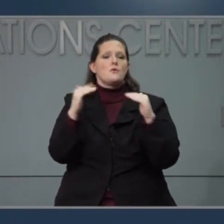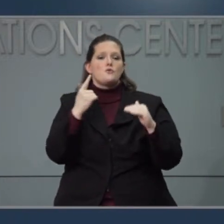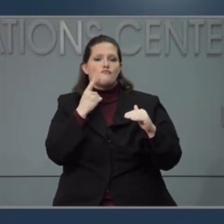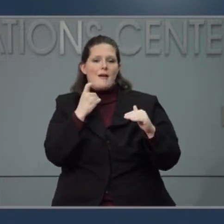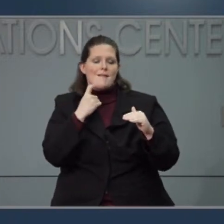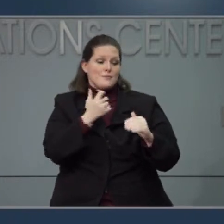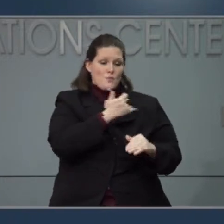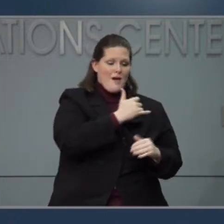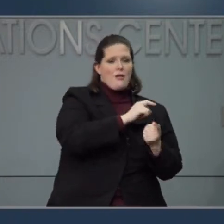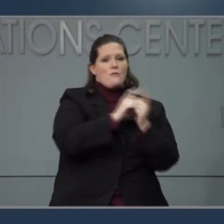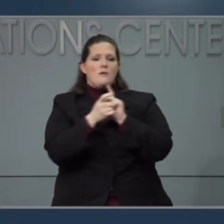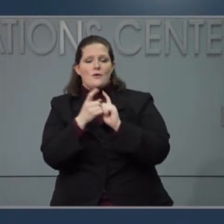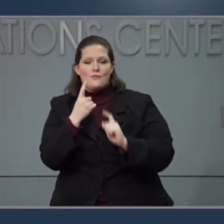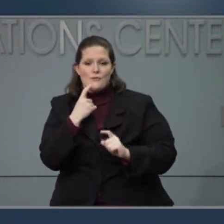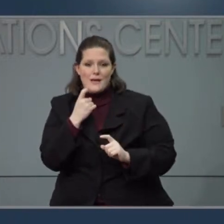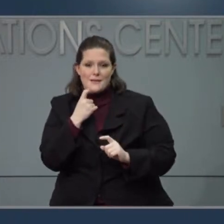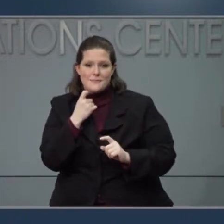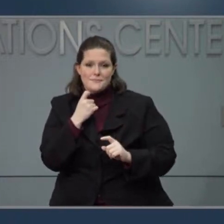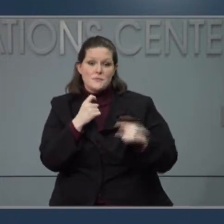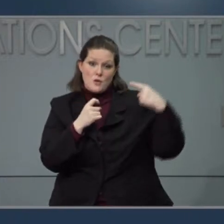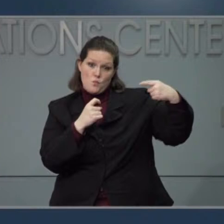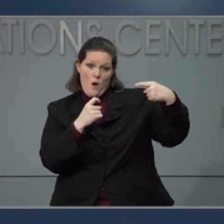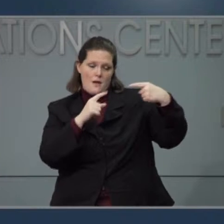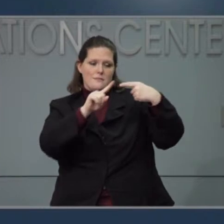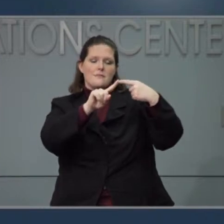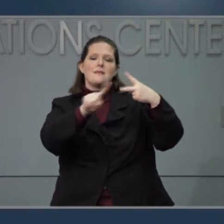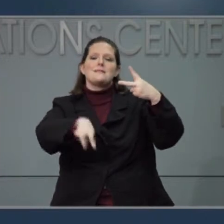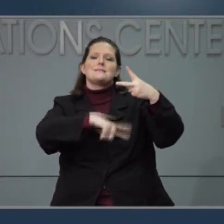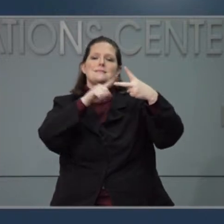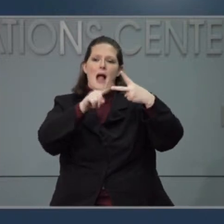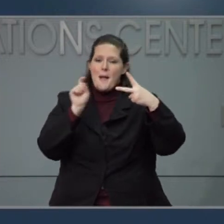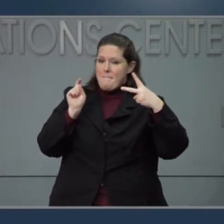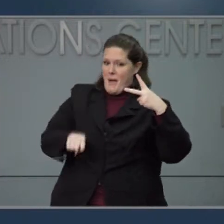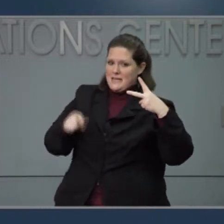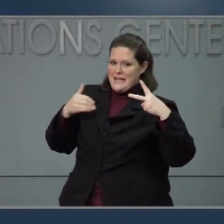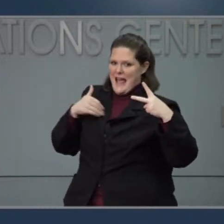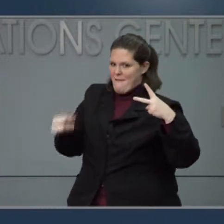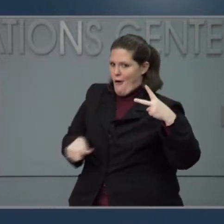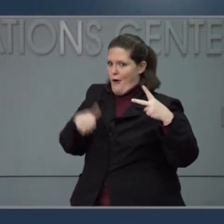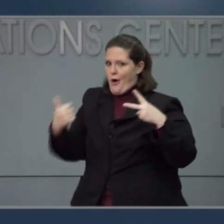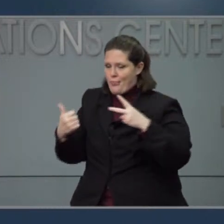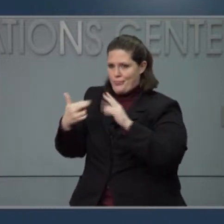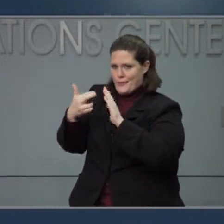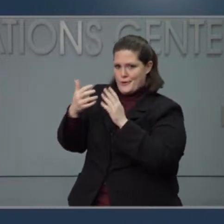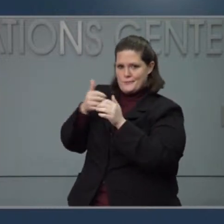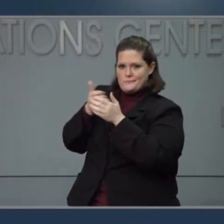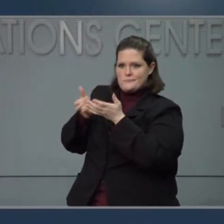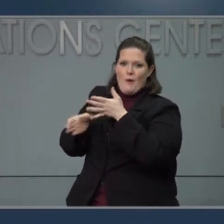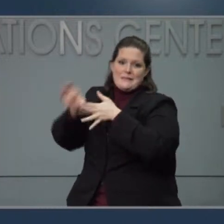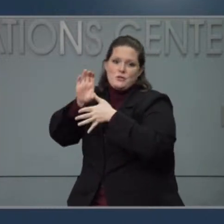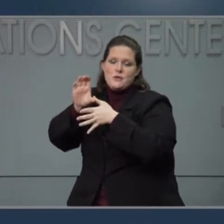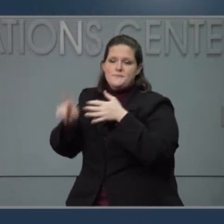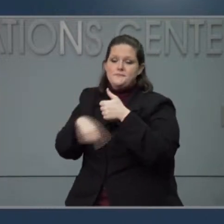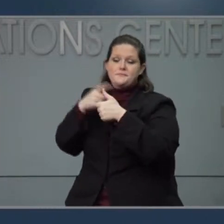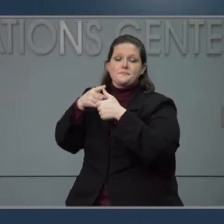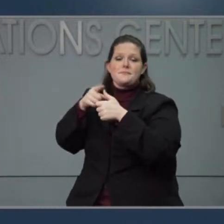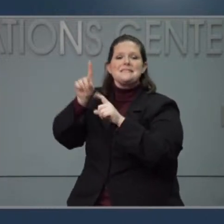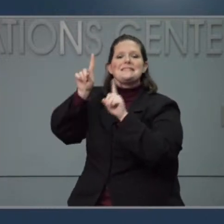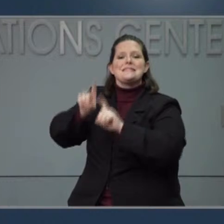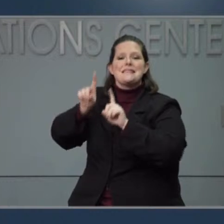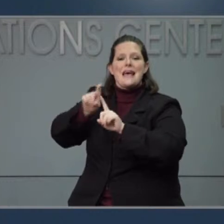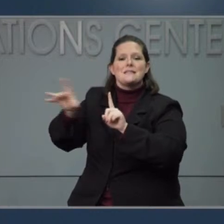the county has to also meet at least one of the following criteria: either an elevated percent of tests that are